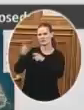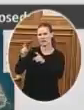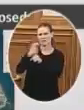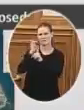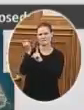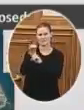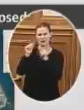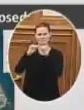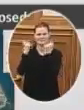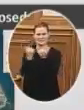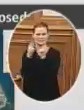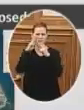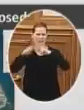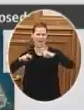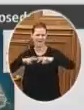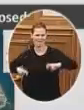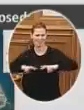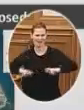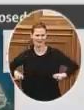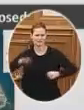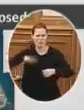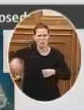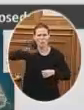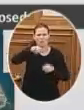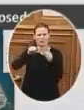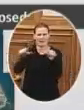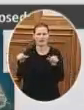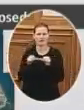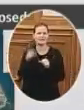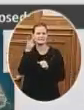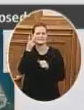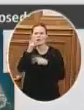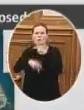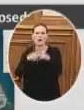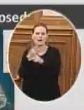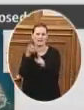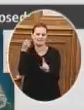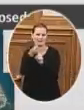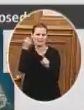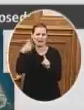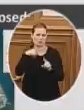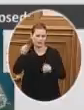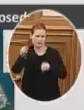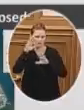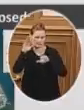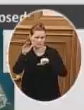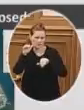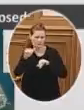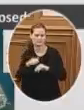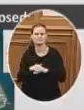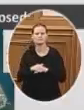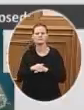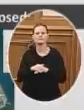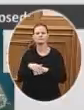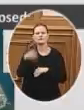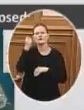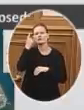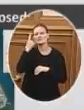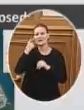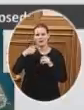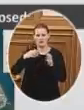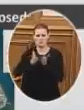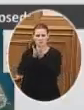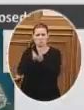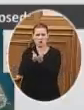they've analyzed as broadly as they can potential impacts. But because of the speed of these boats and the shortness of these new races,